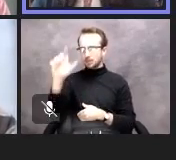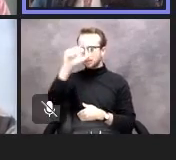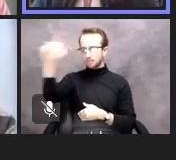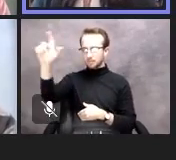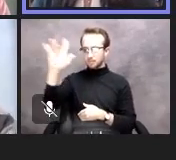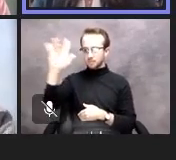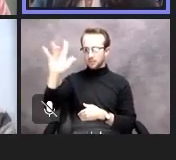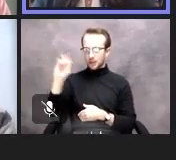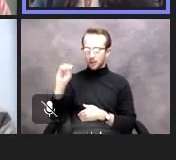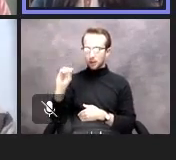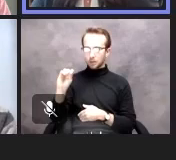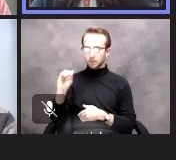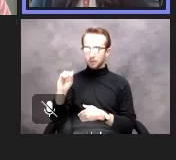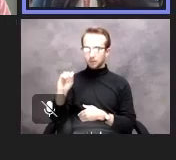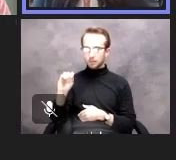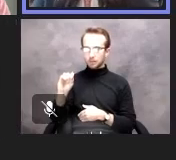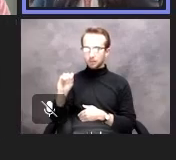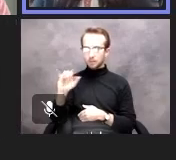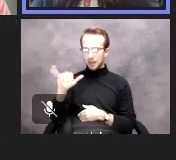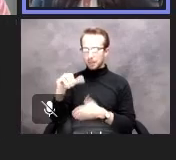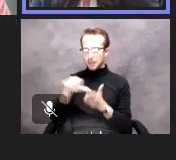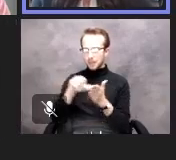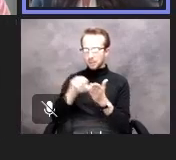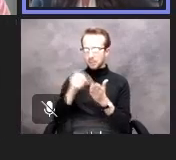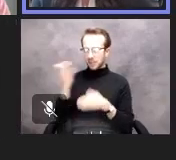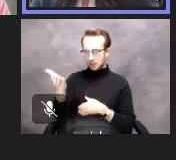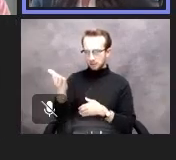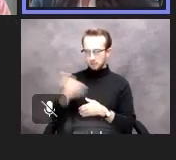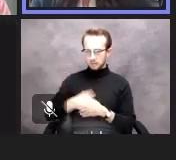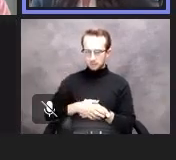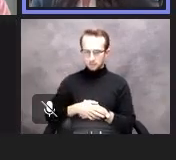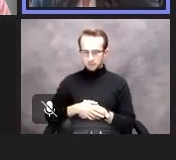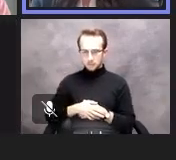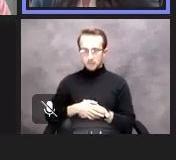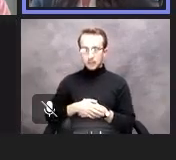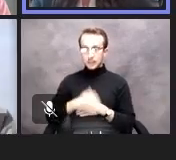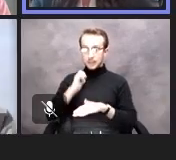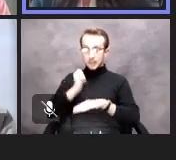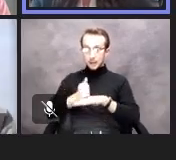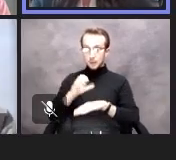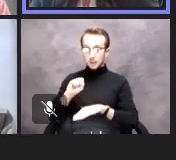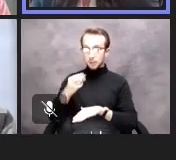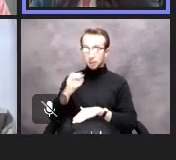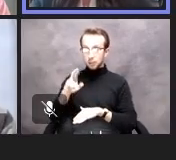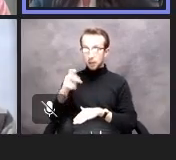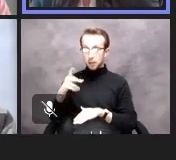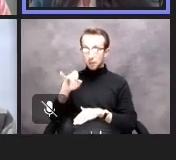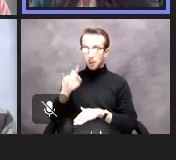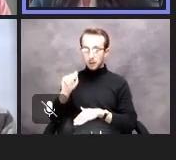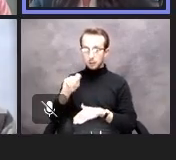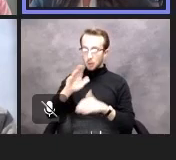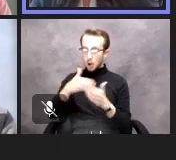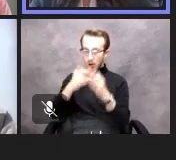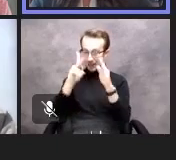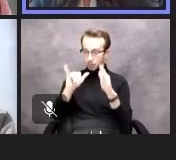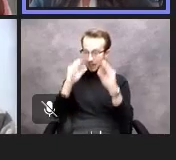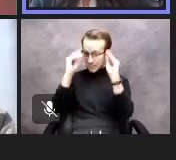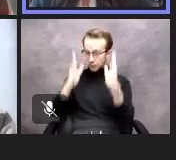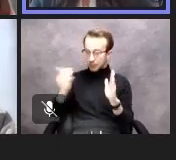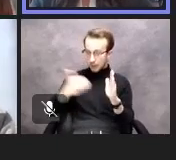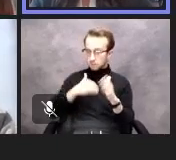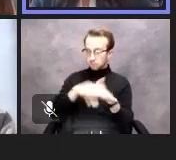OCTE page, and it's listed there. It's housed on SharePoint, so all Kentucky schools and Kentucky teachers will have access to